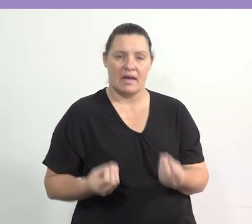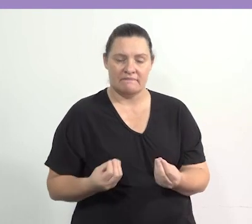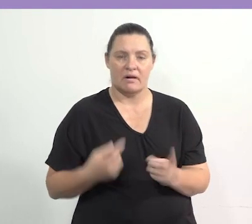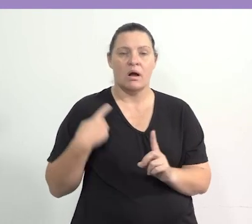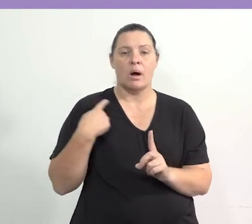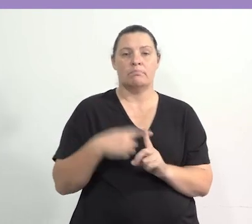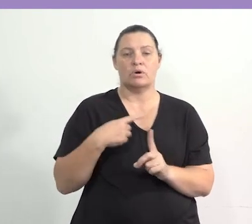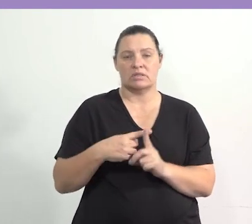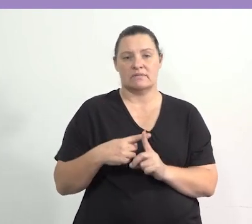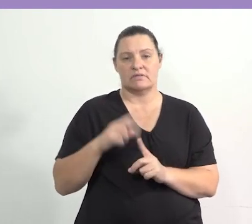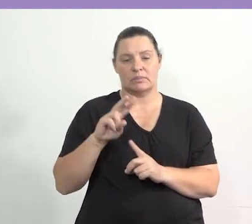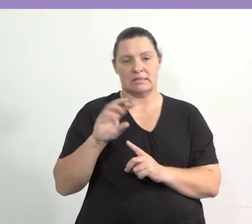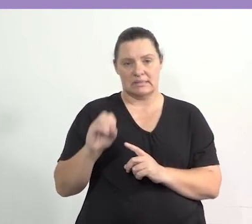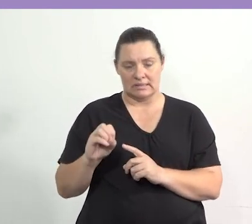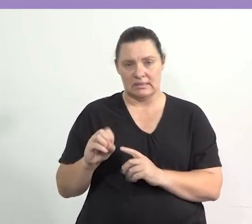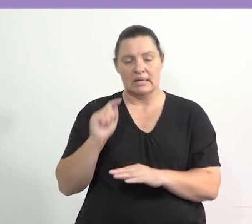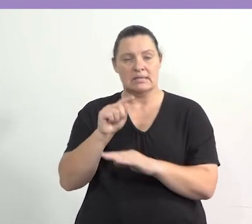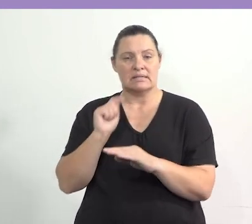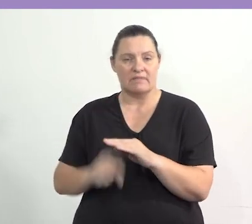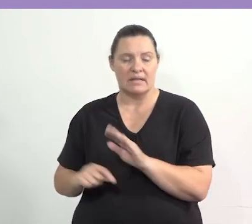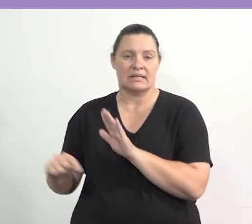I have a positive 20